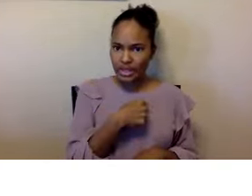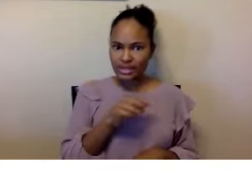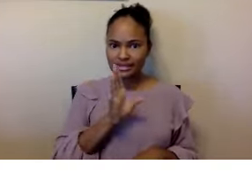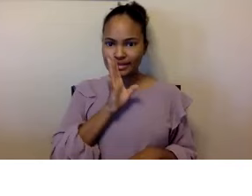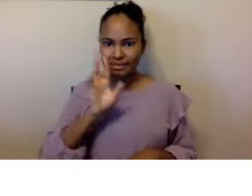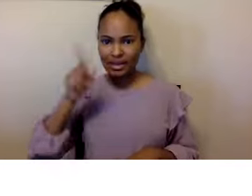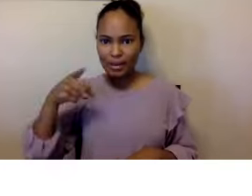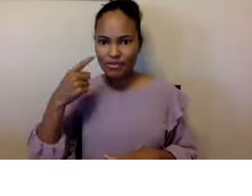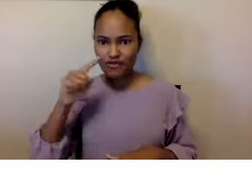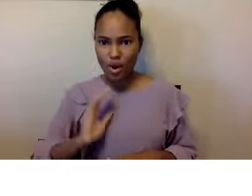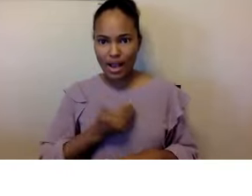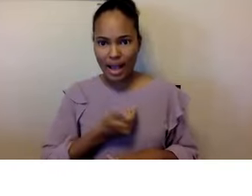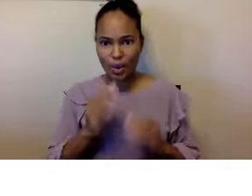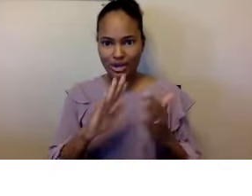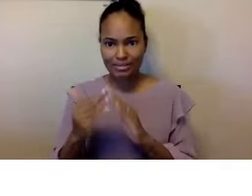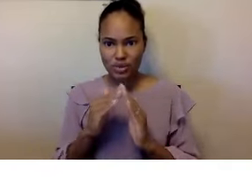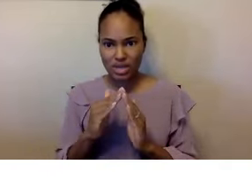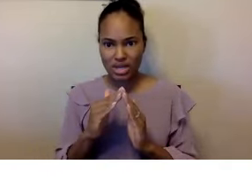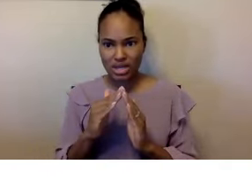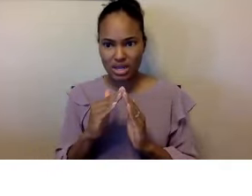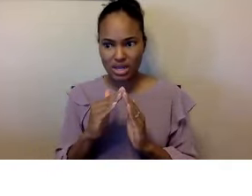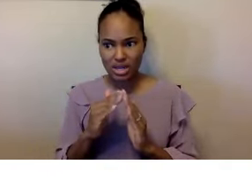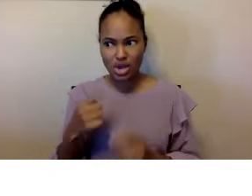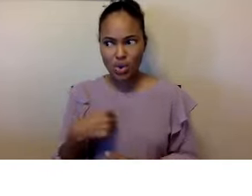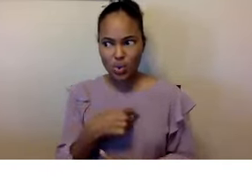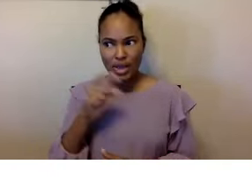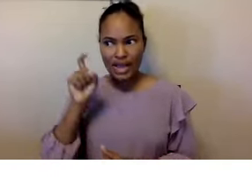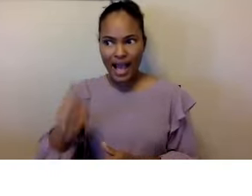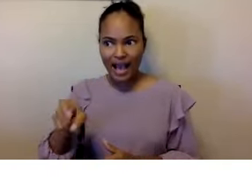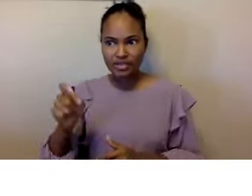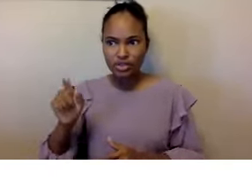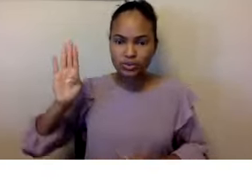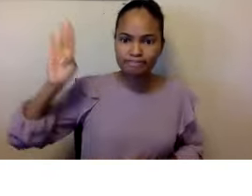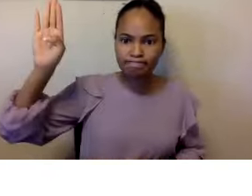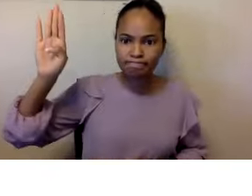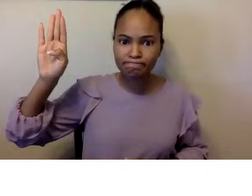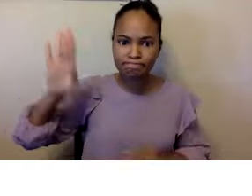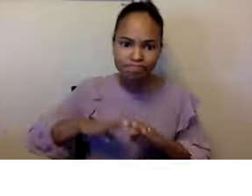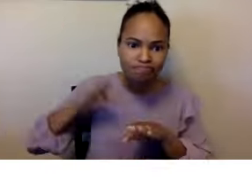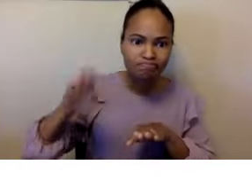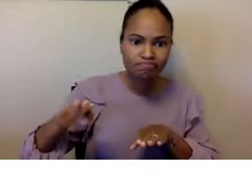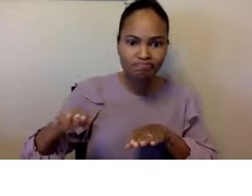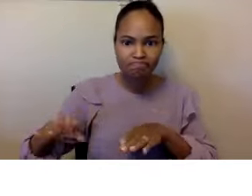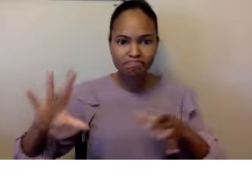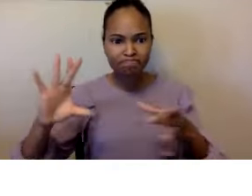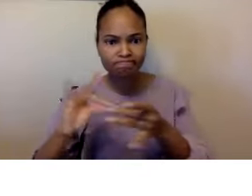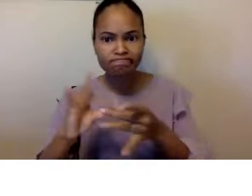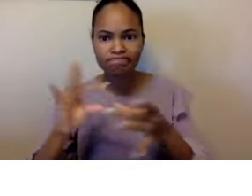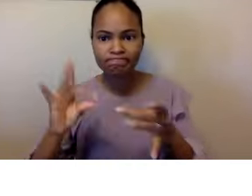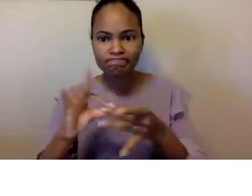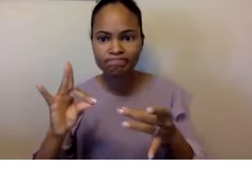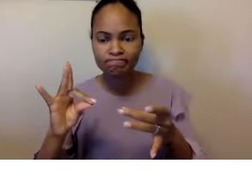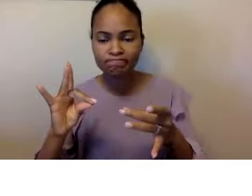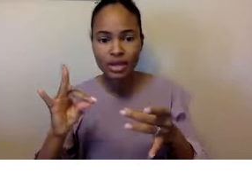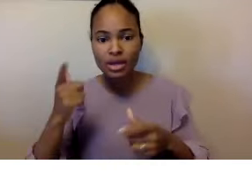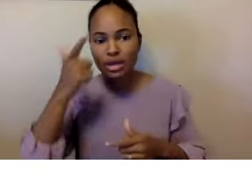community. We had to be the voice of the community because it's not many of us